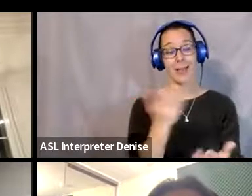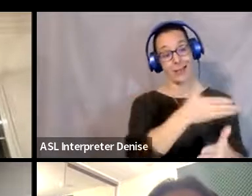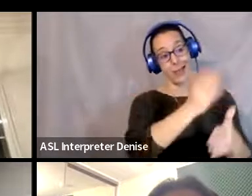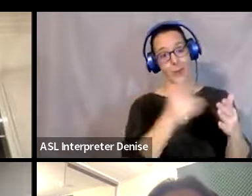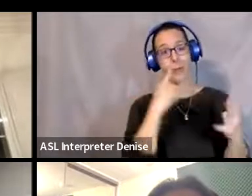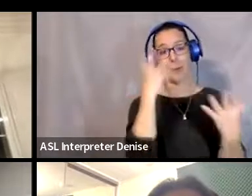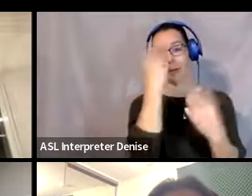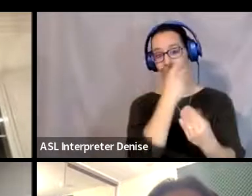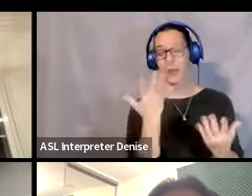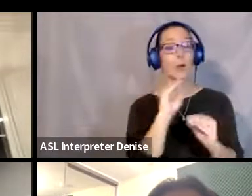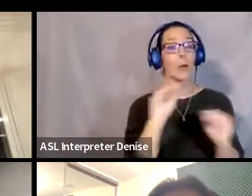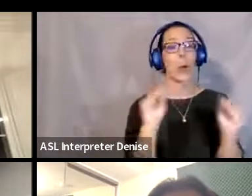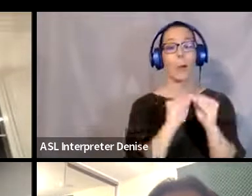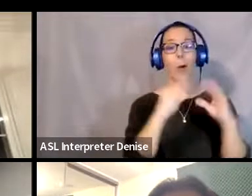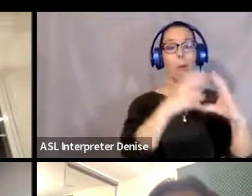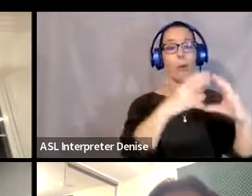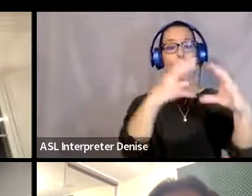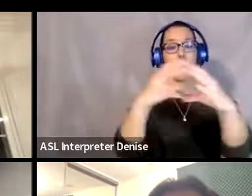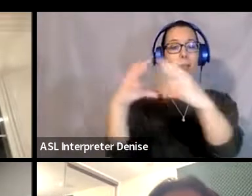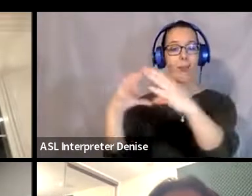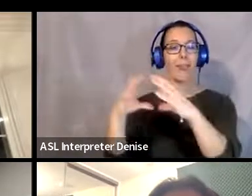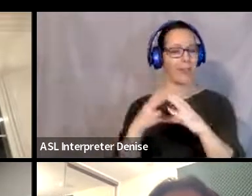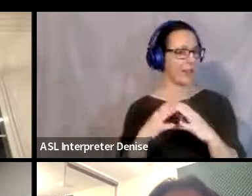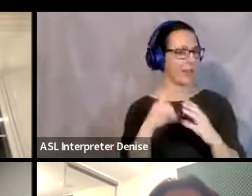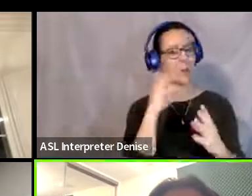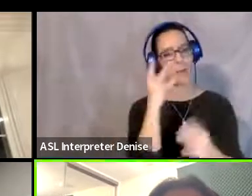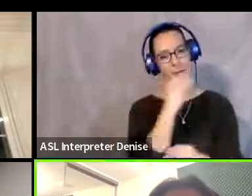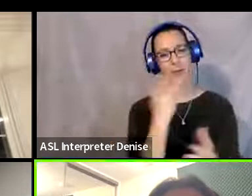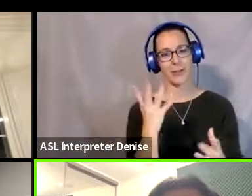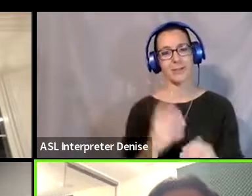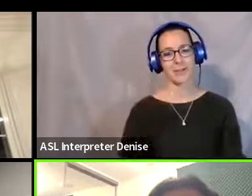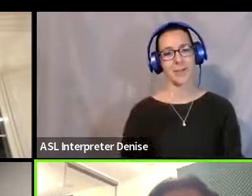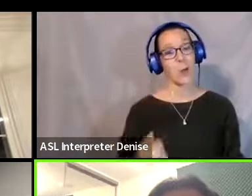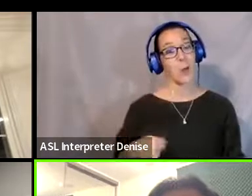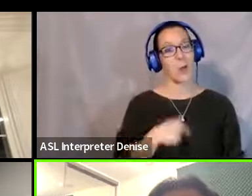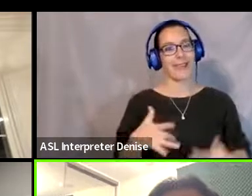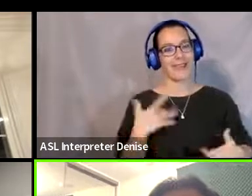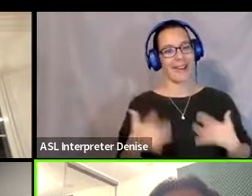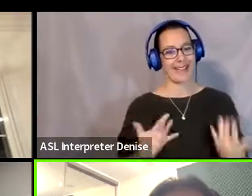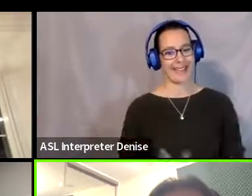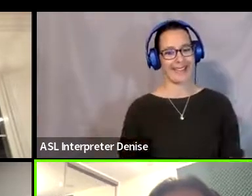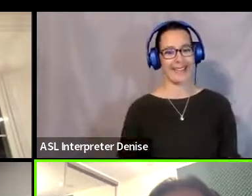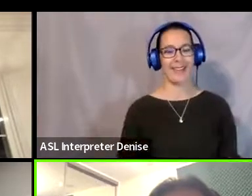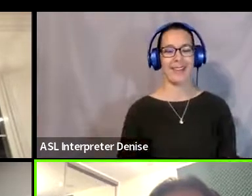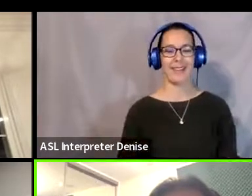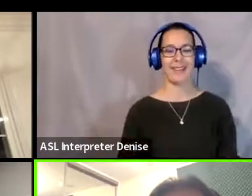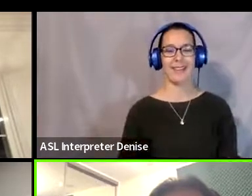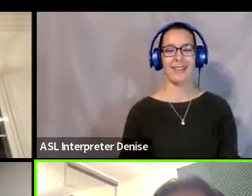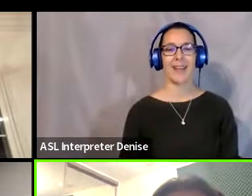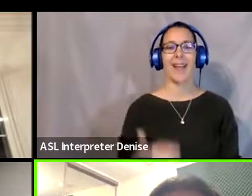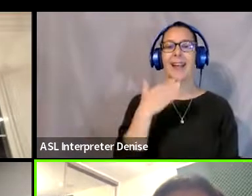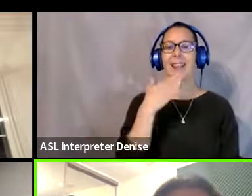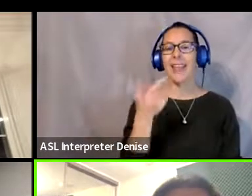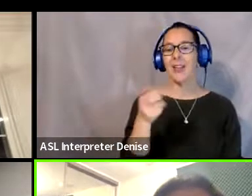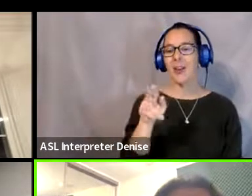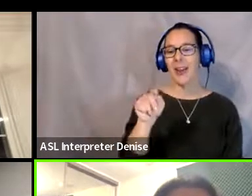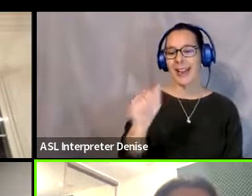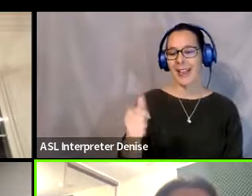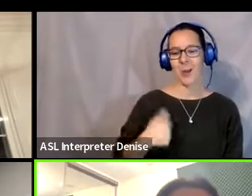more bungalows. So we're excited. Thank you so much, Greta. We are really excited for the new